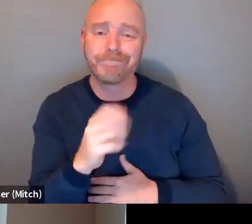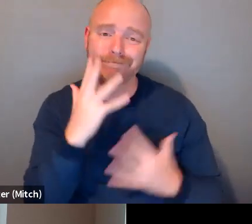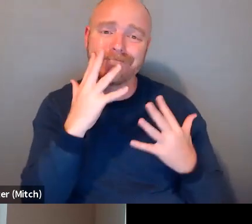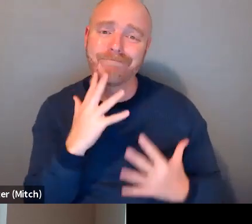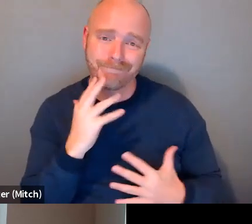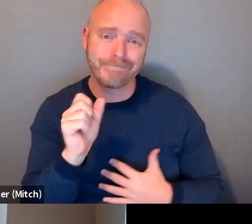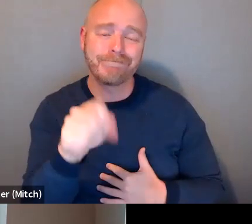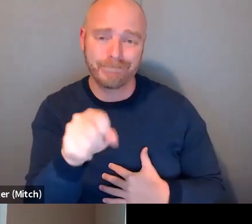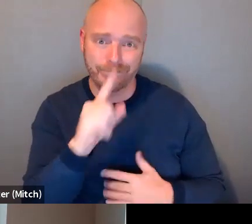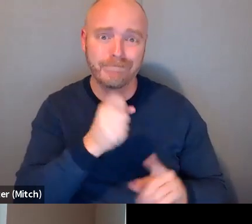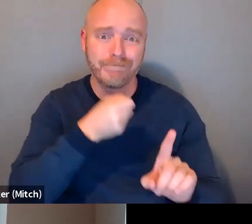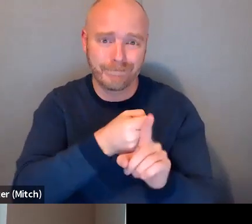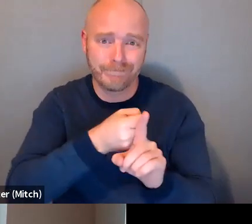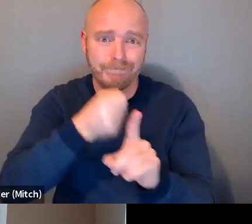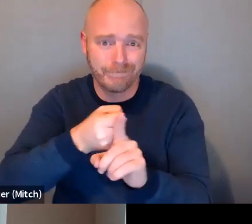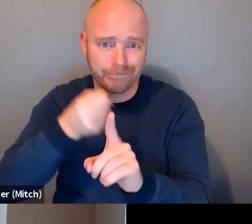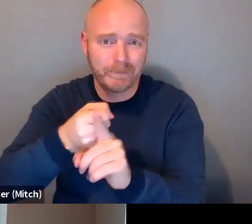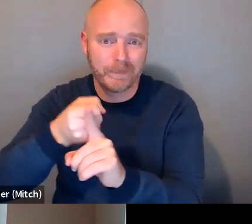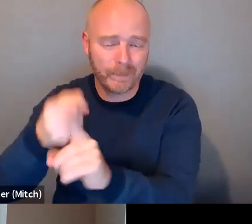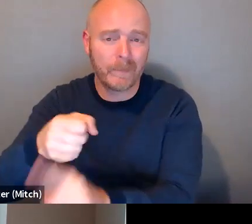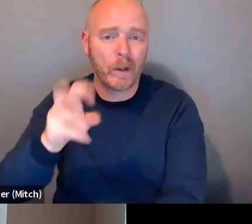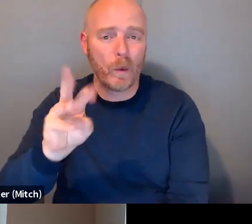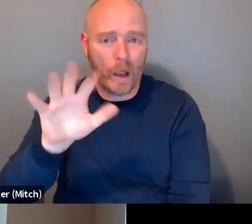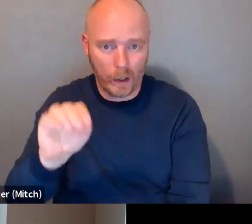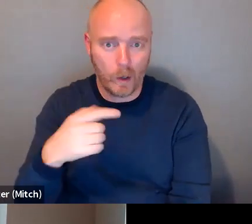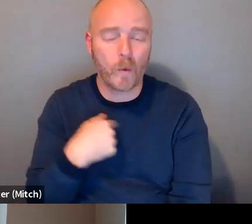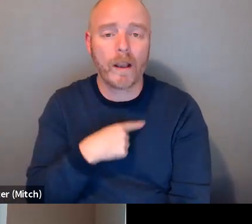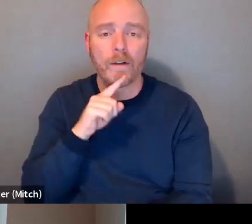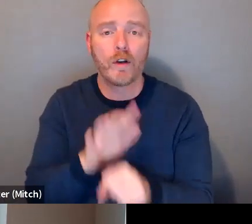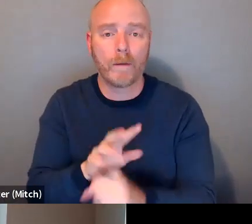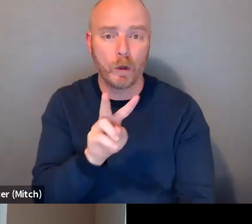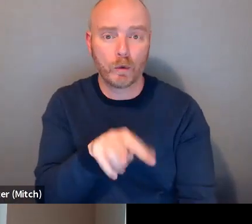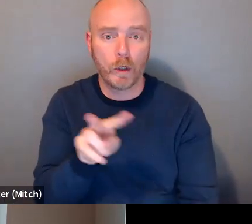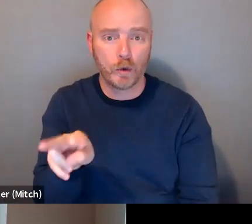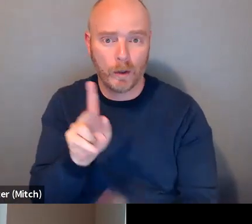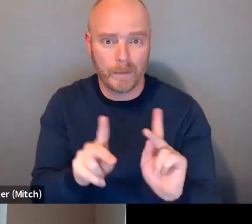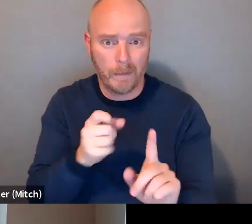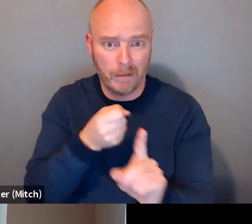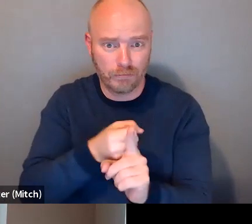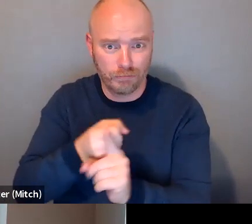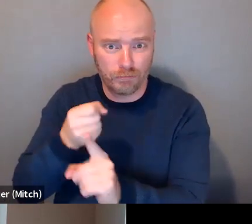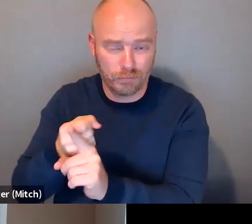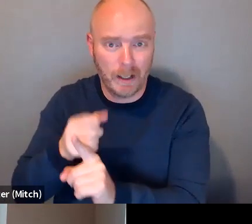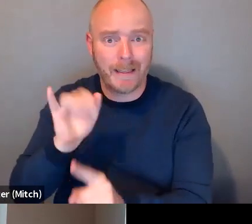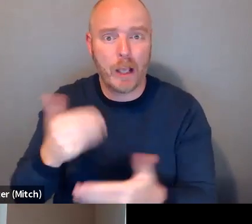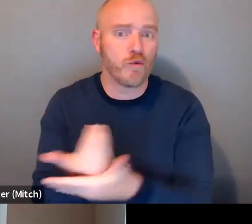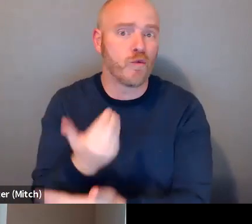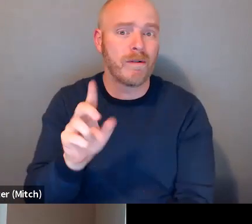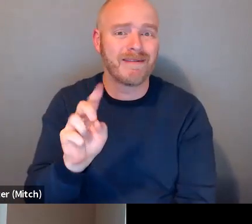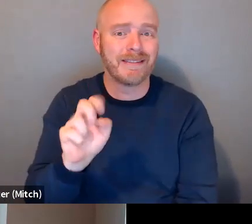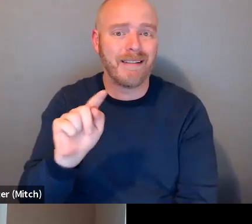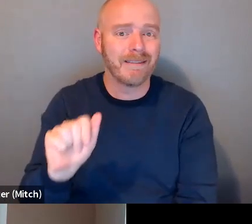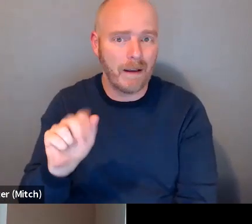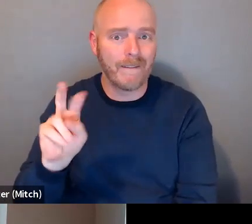unfortunately, we are seeing it. We have confirmed 22 cases at this point in time of the Delta variant.